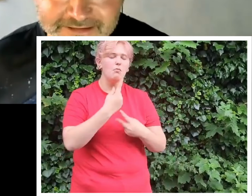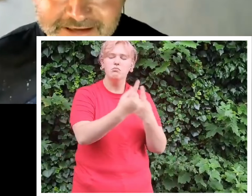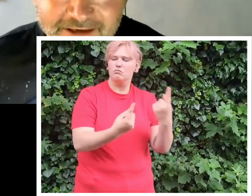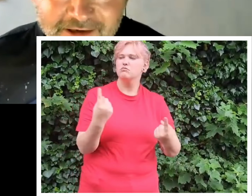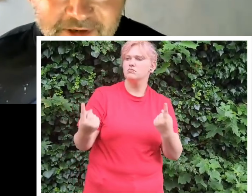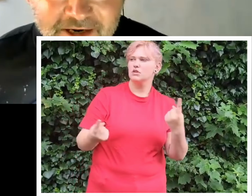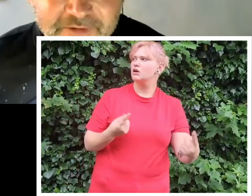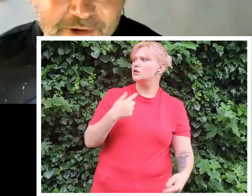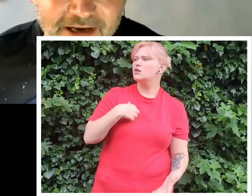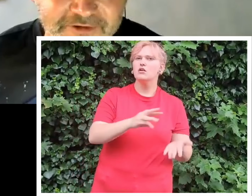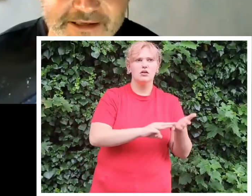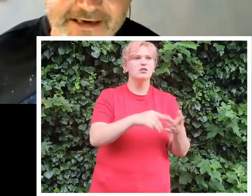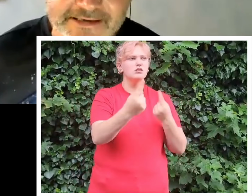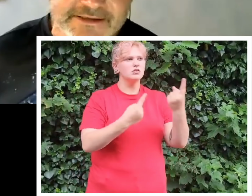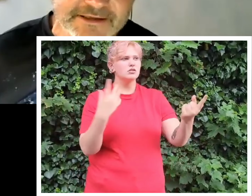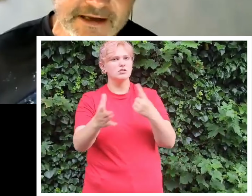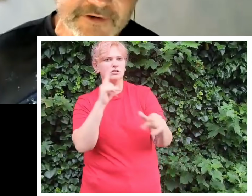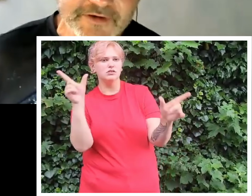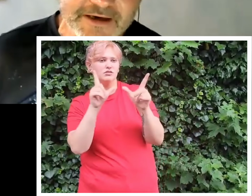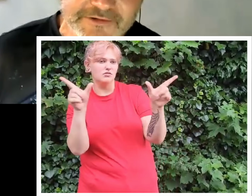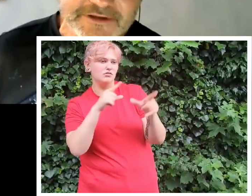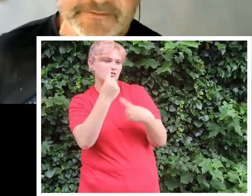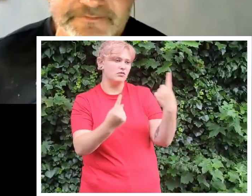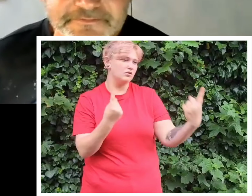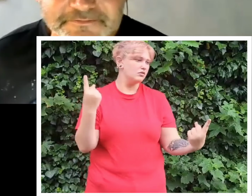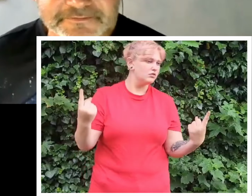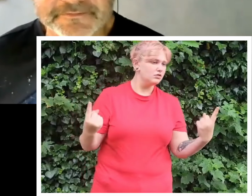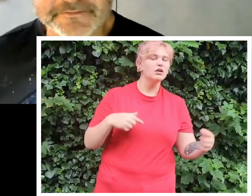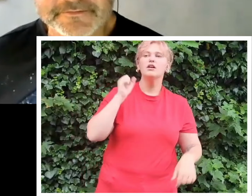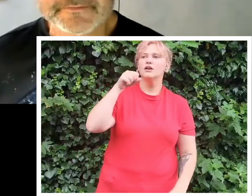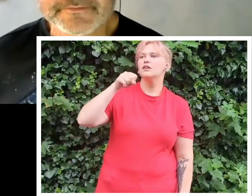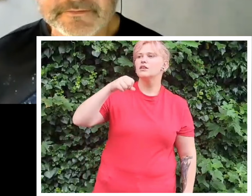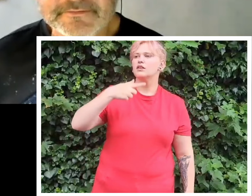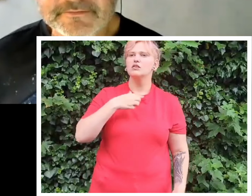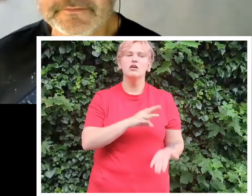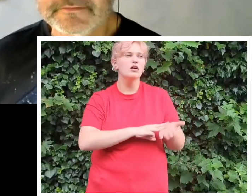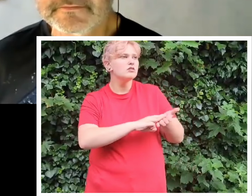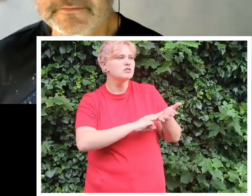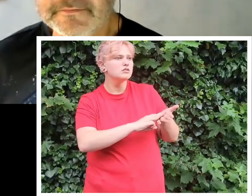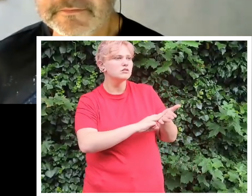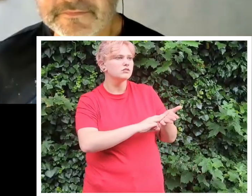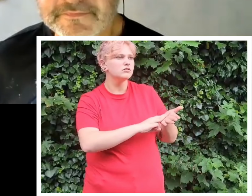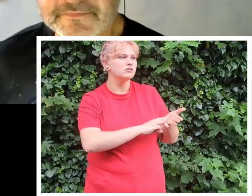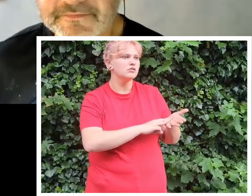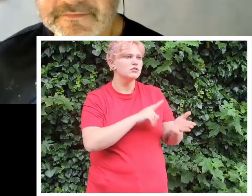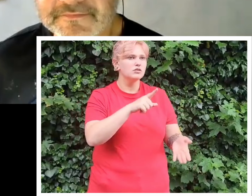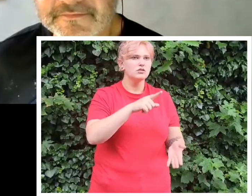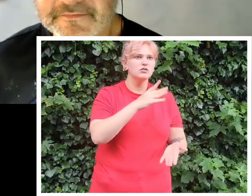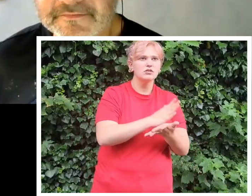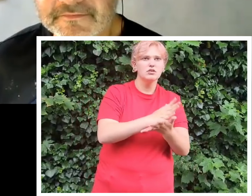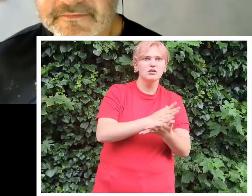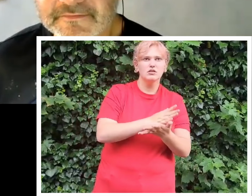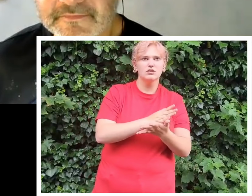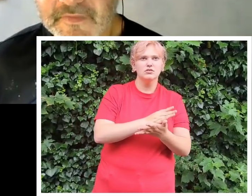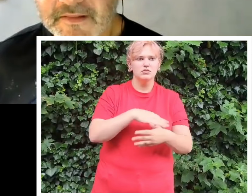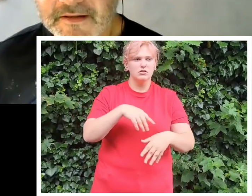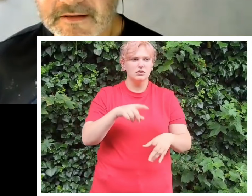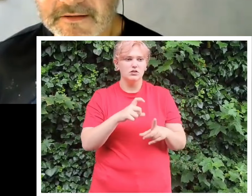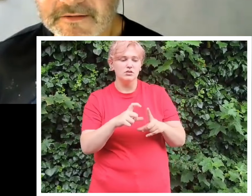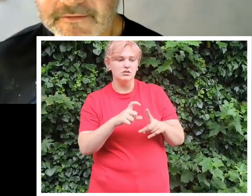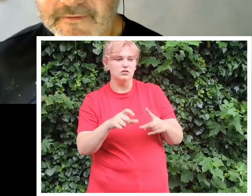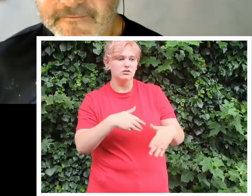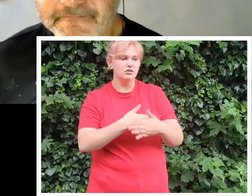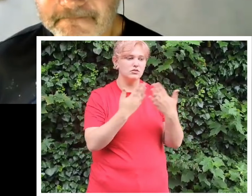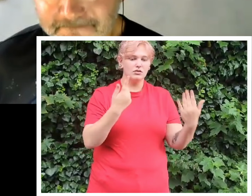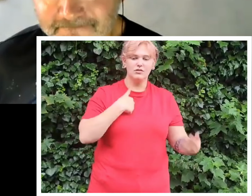Publicly, I mean, everybody having the links and everything else. Yeah. I mean, the obviously the original date